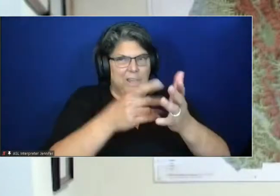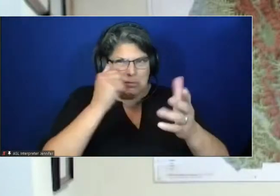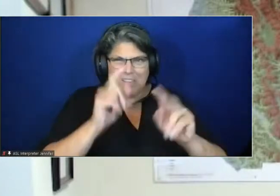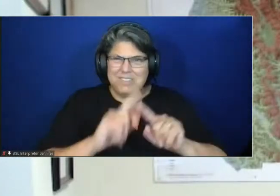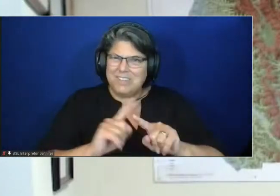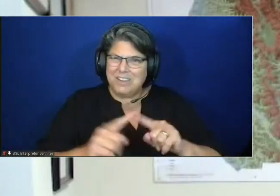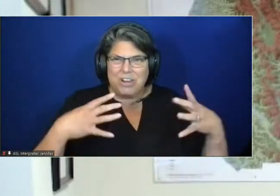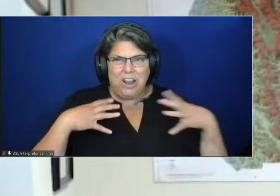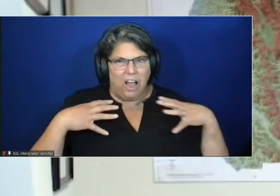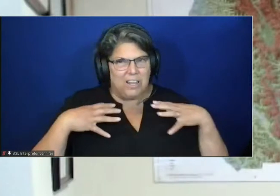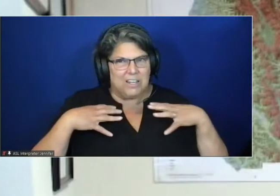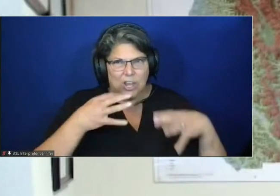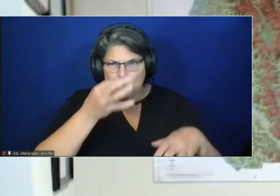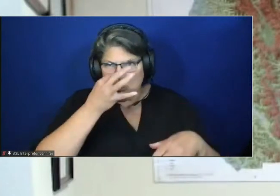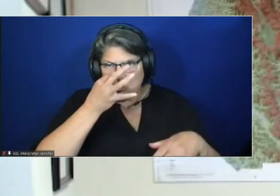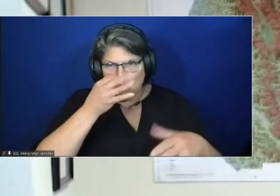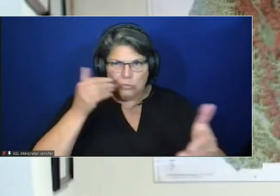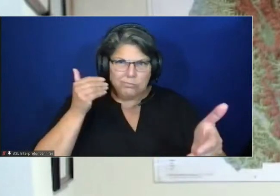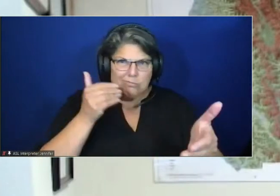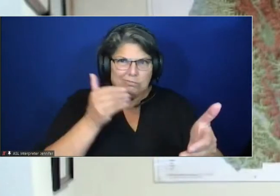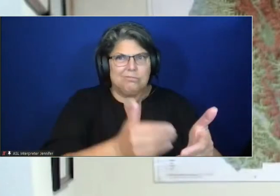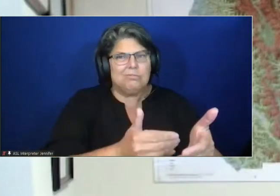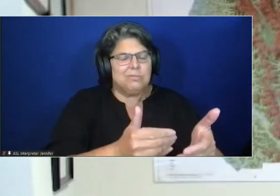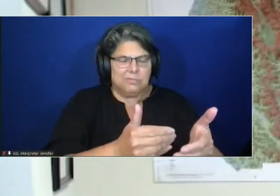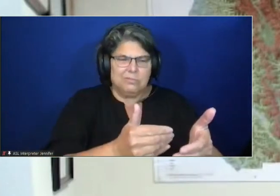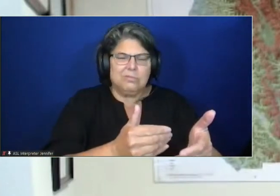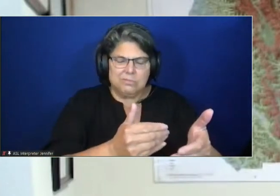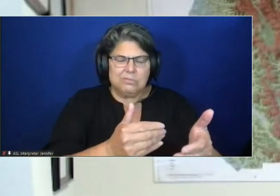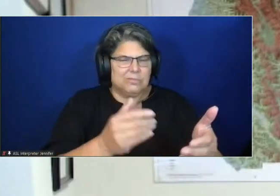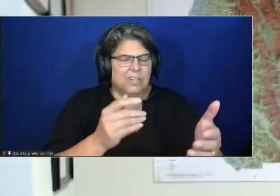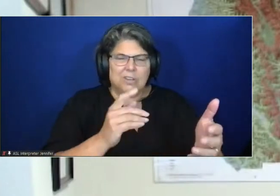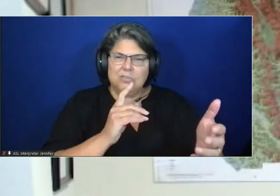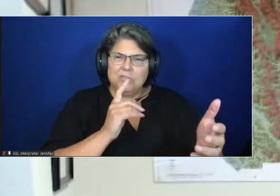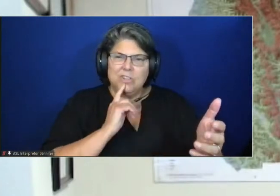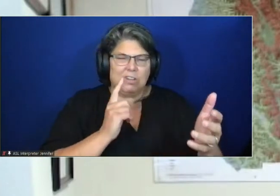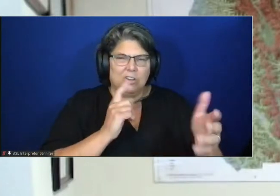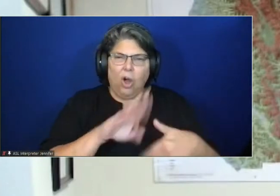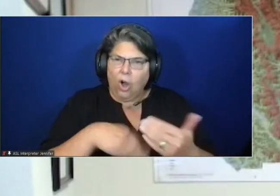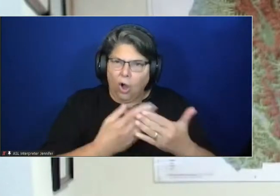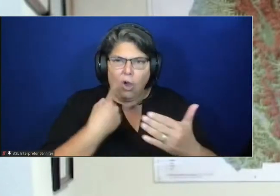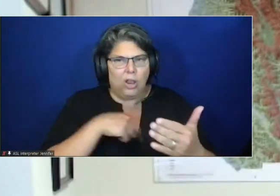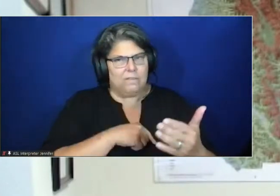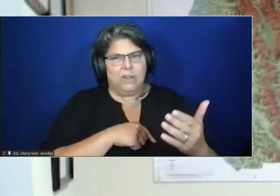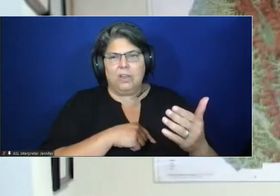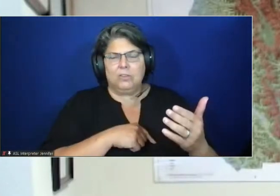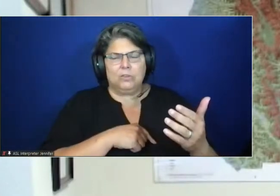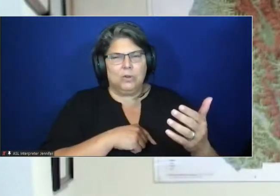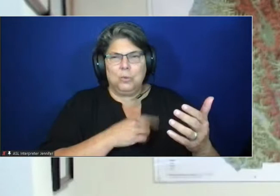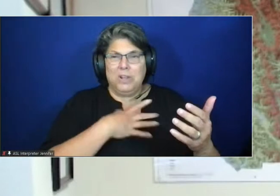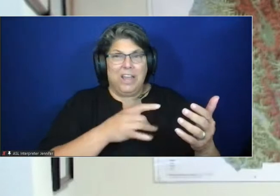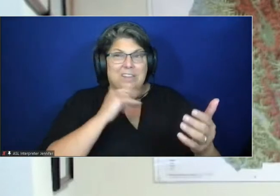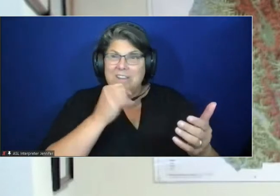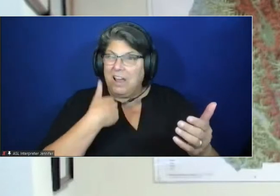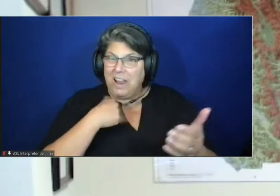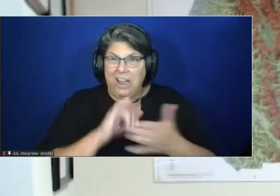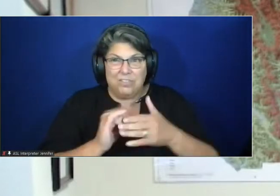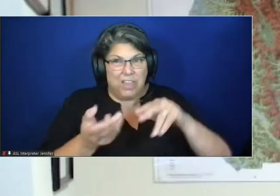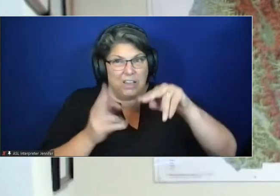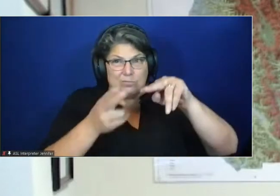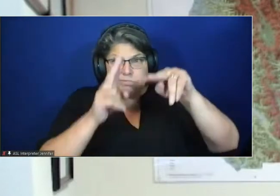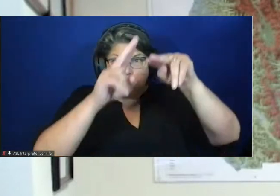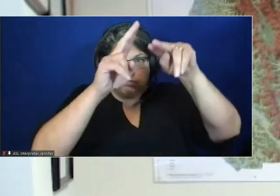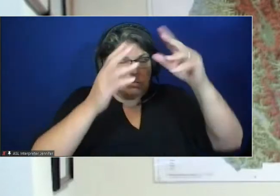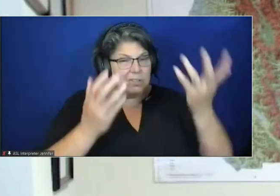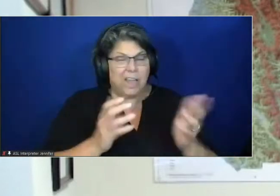up. I really like, and I think all of us would like to not have that. The way to avoid that